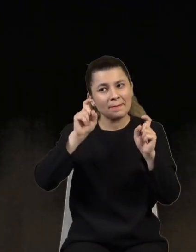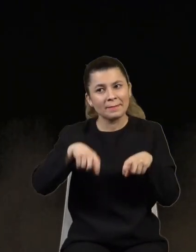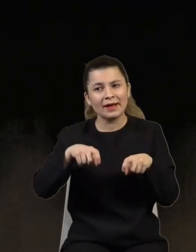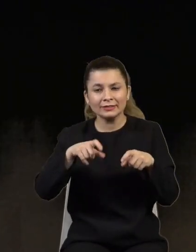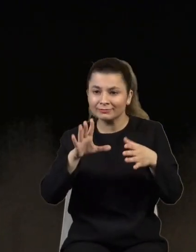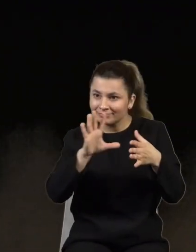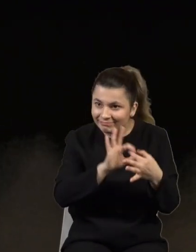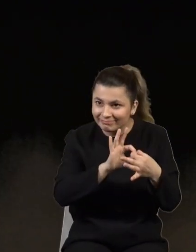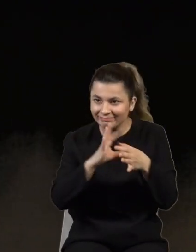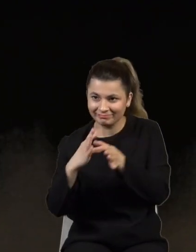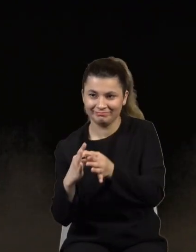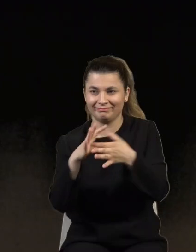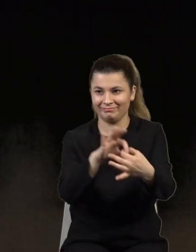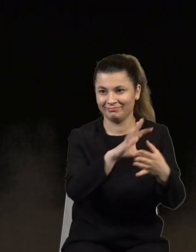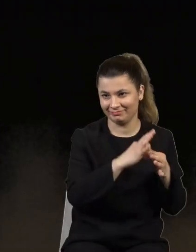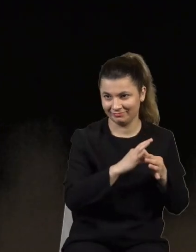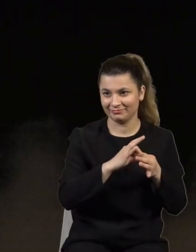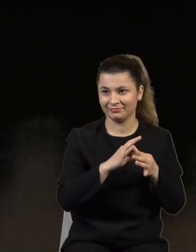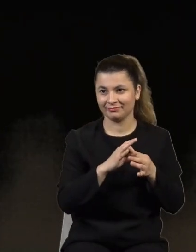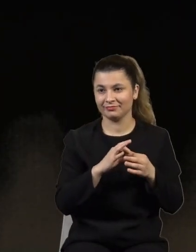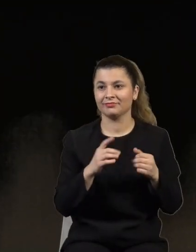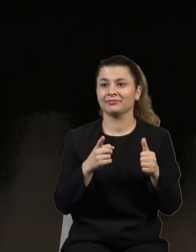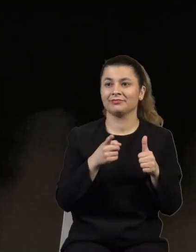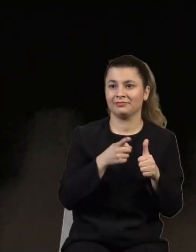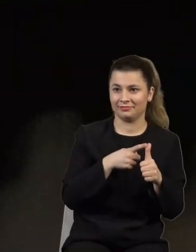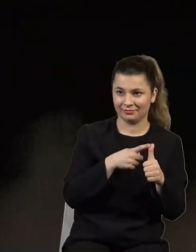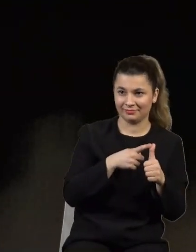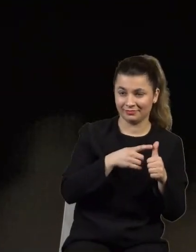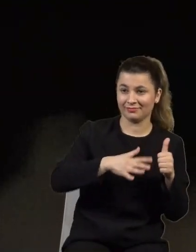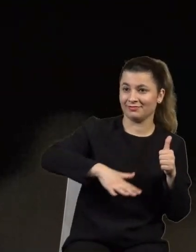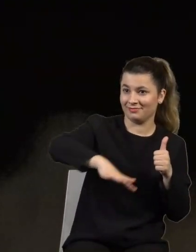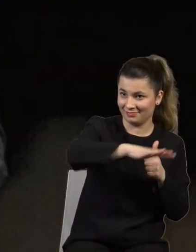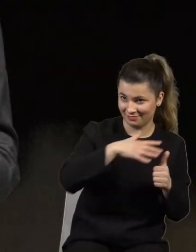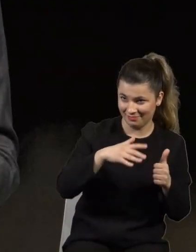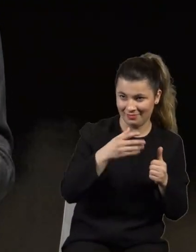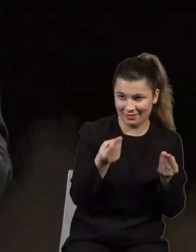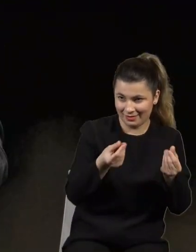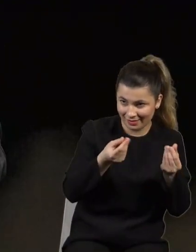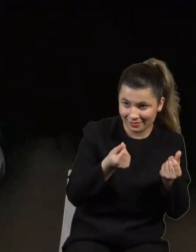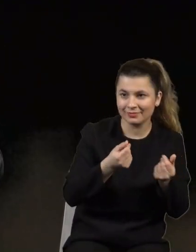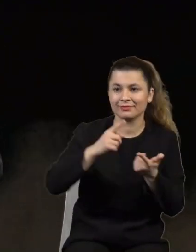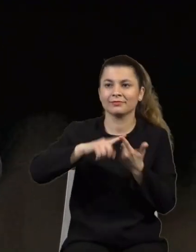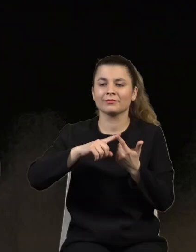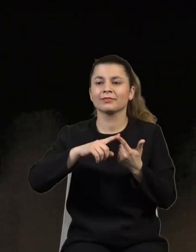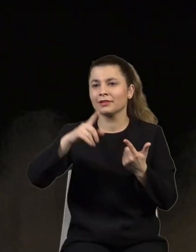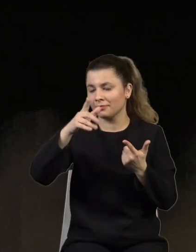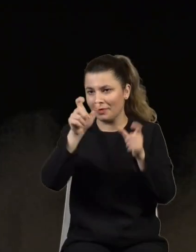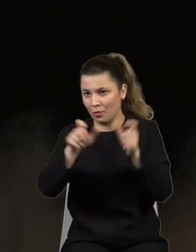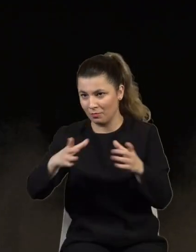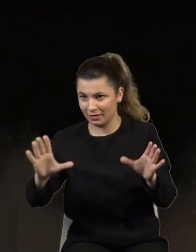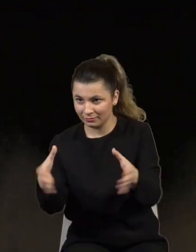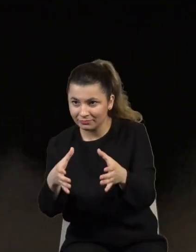economic cohesion, which is also impossible without all these things I have mentioned just a minute